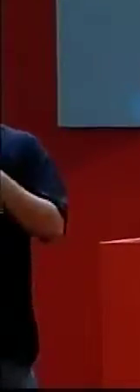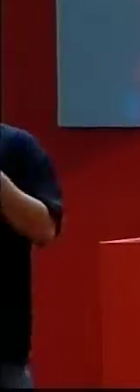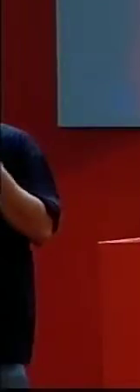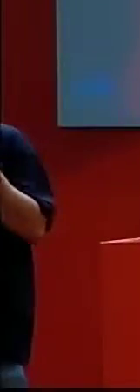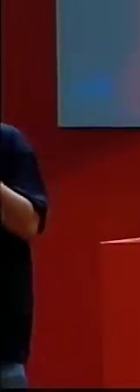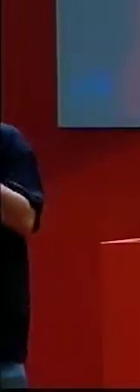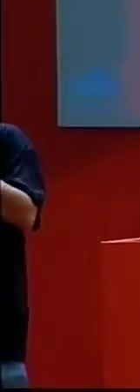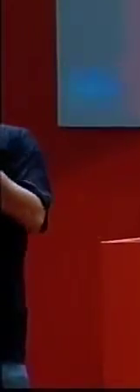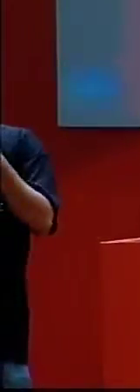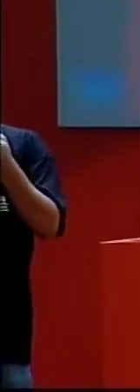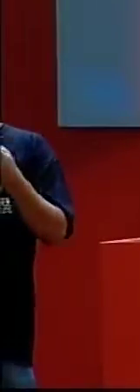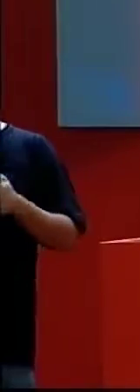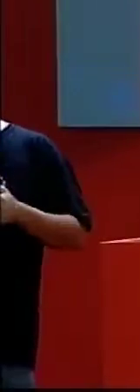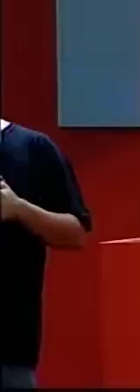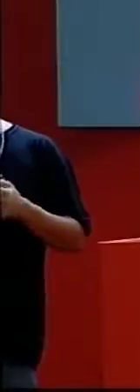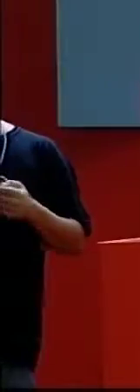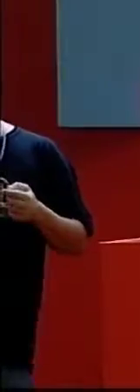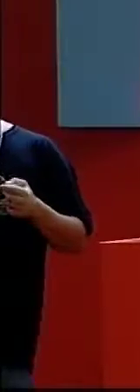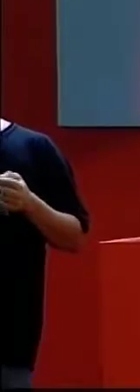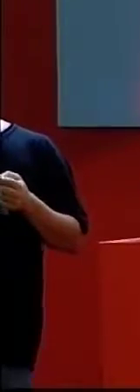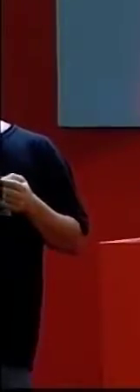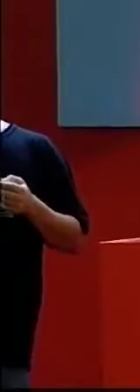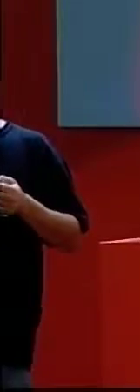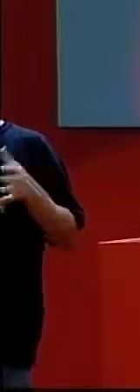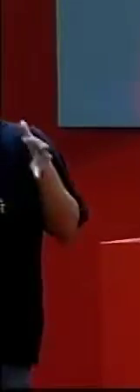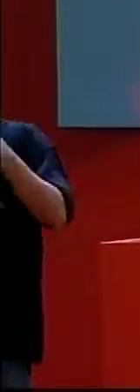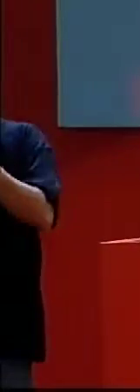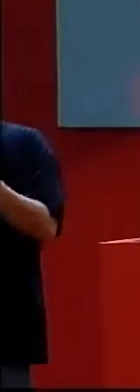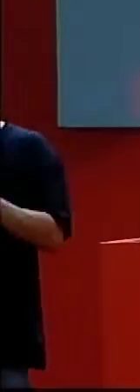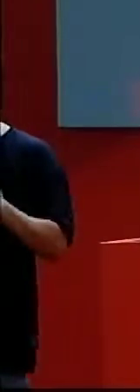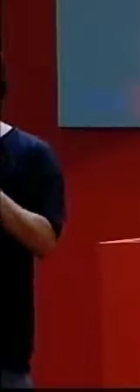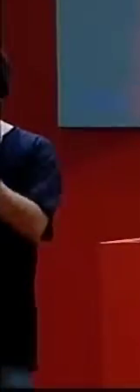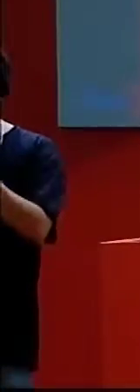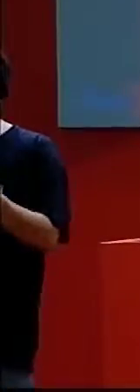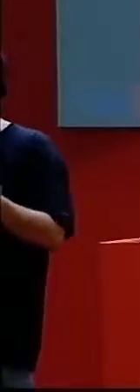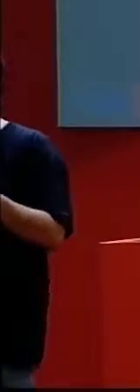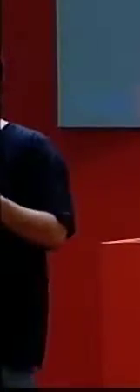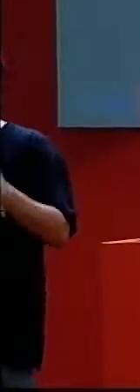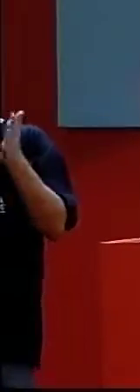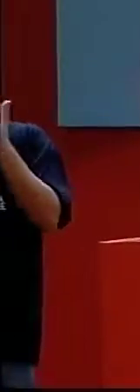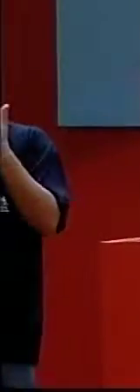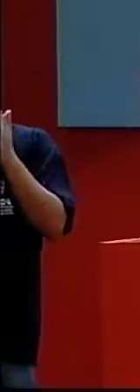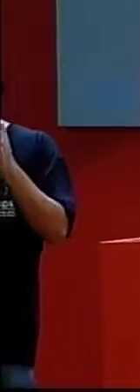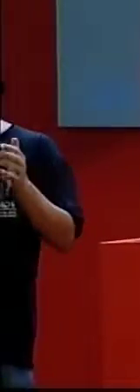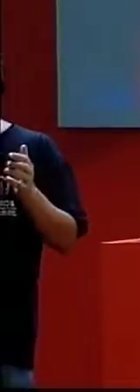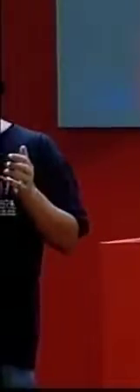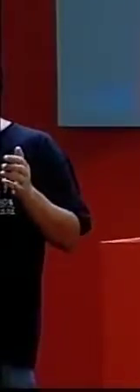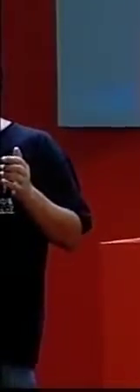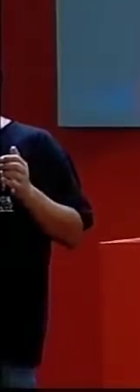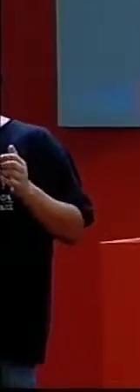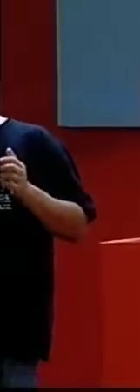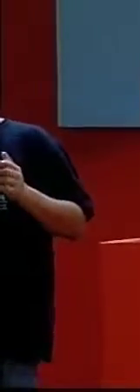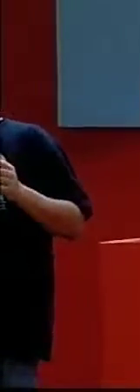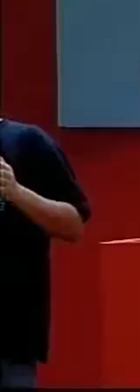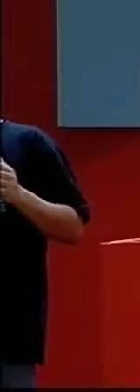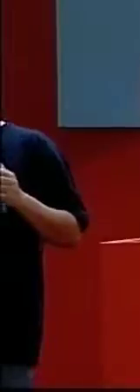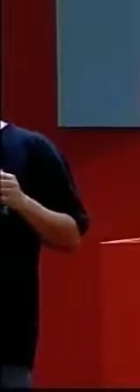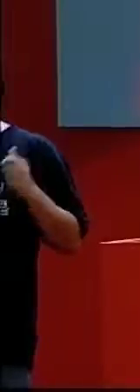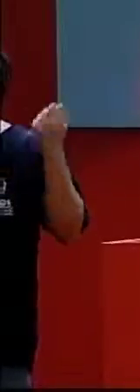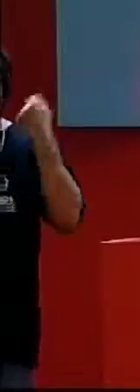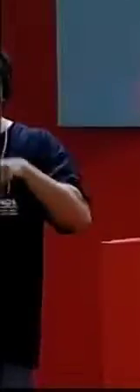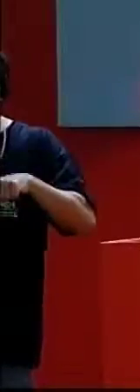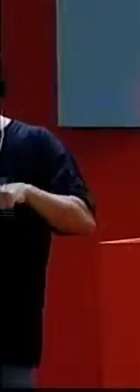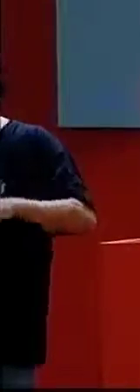the global elite, it means that we have the possibility now to really build